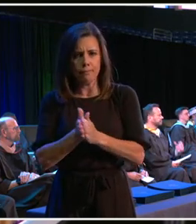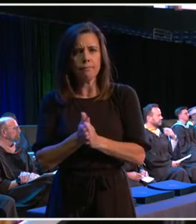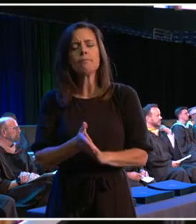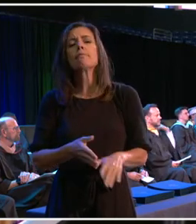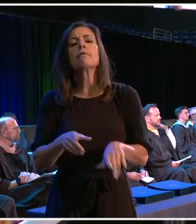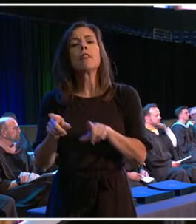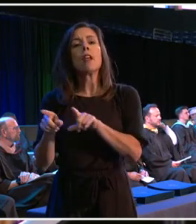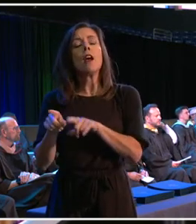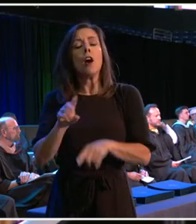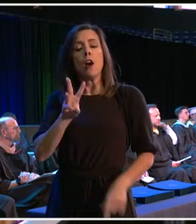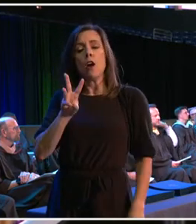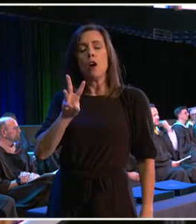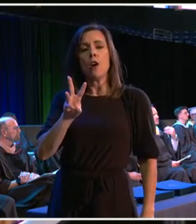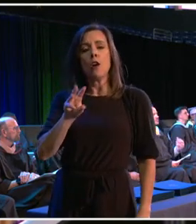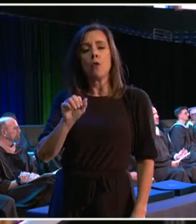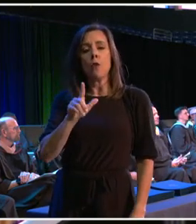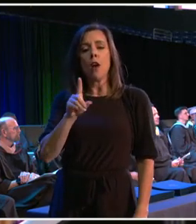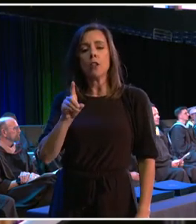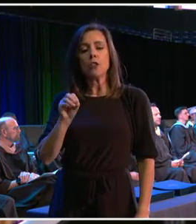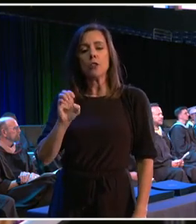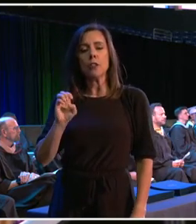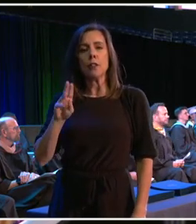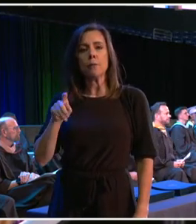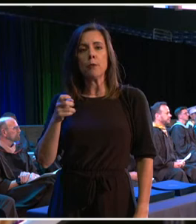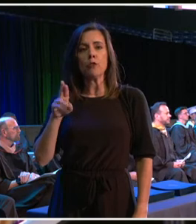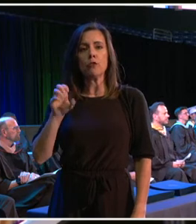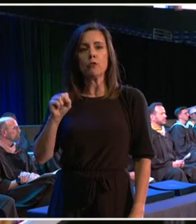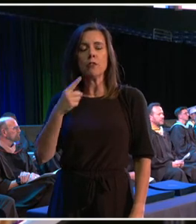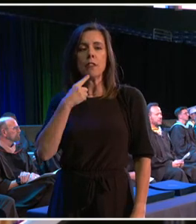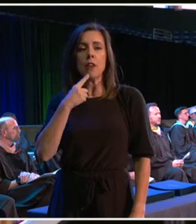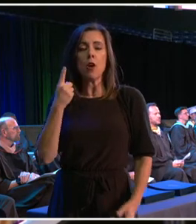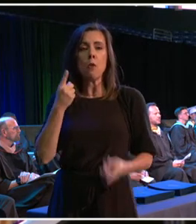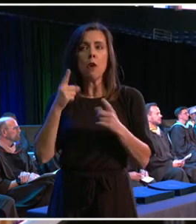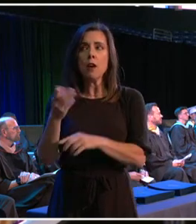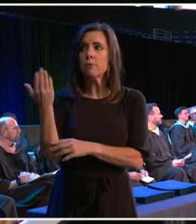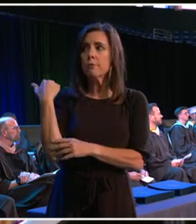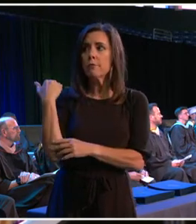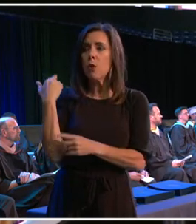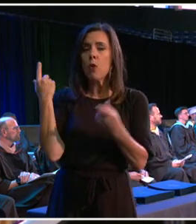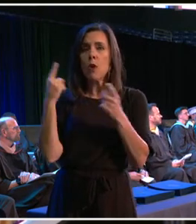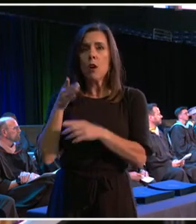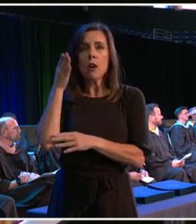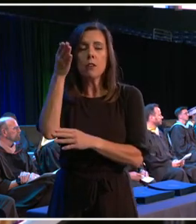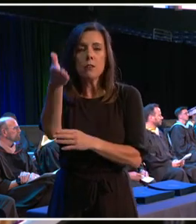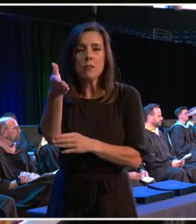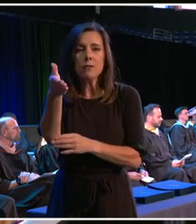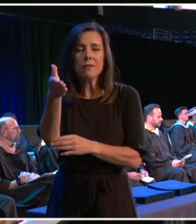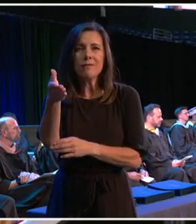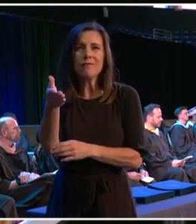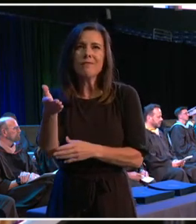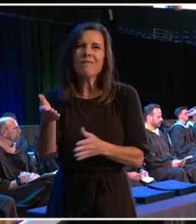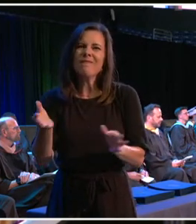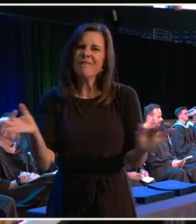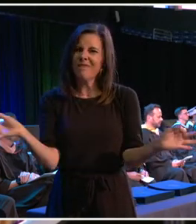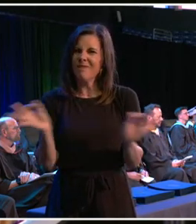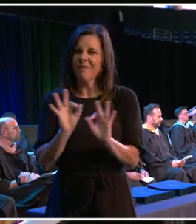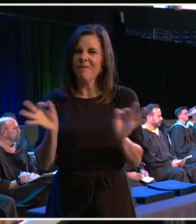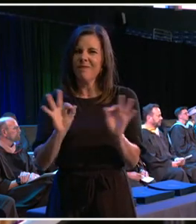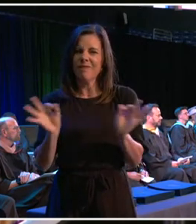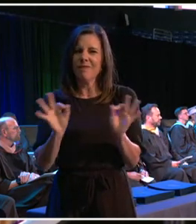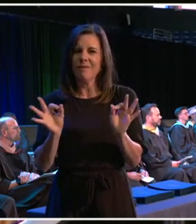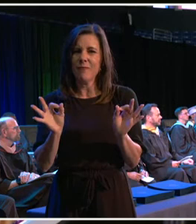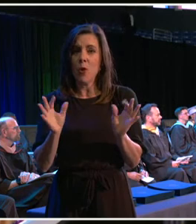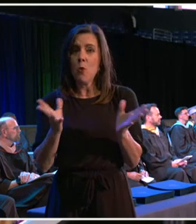As Ralph Waldo Emerson stated, what lies behind us and what lies before us are tiny matters